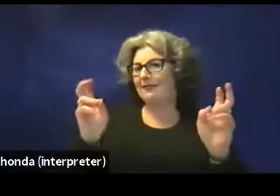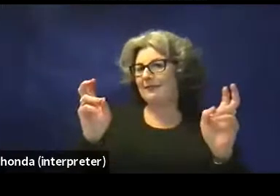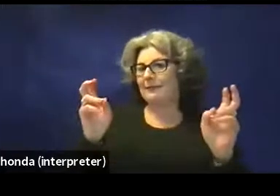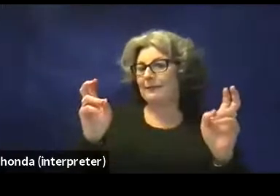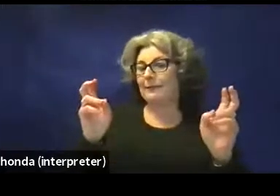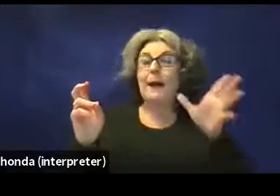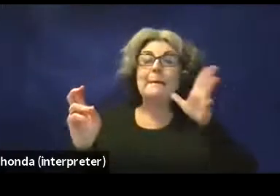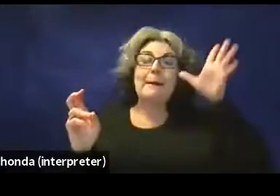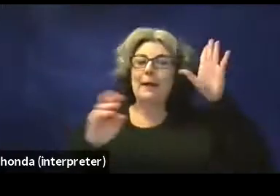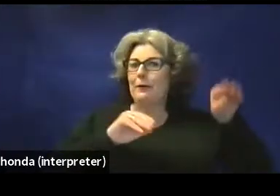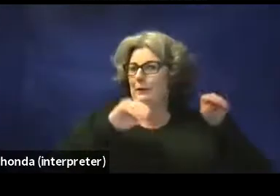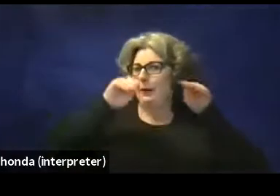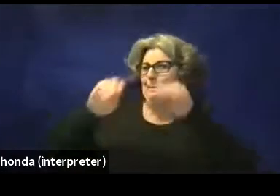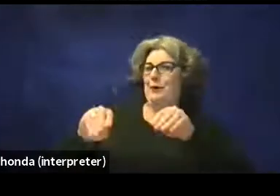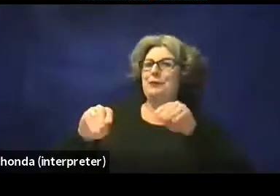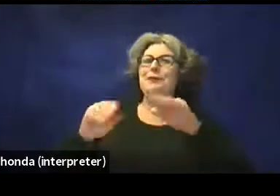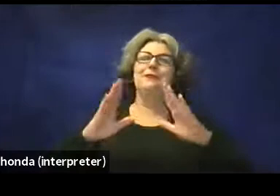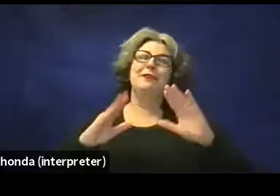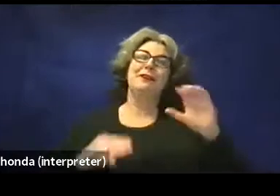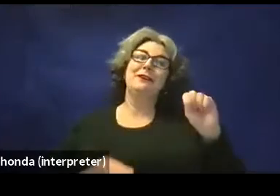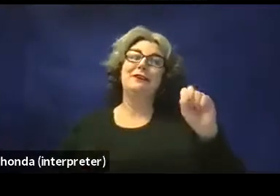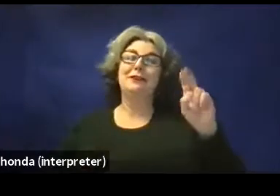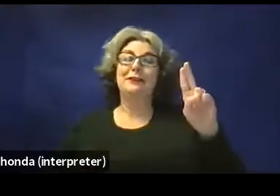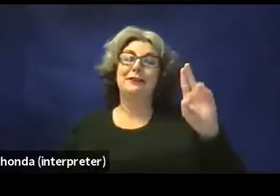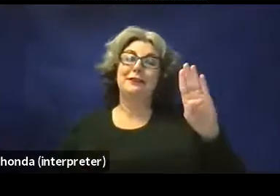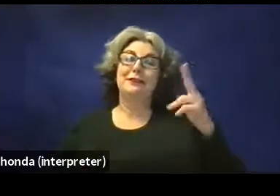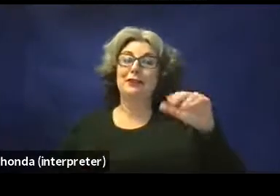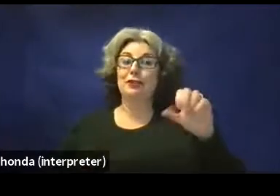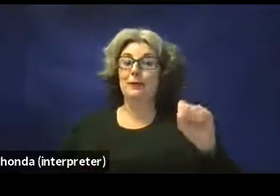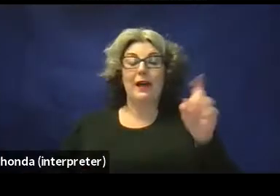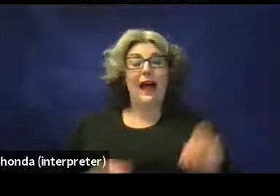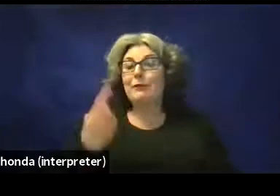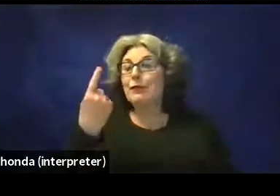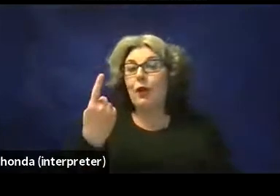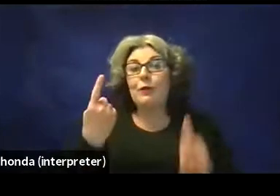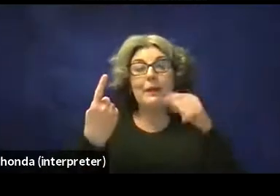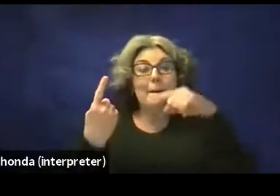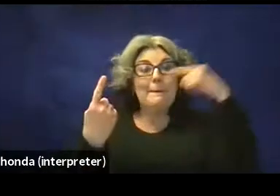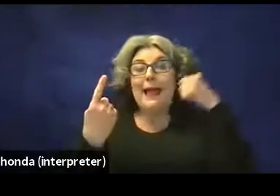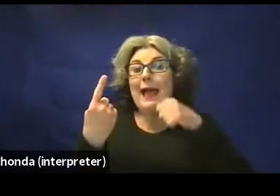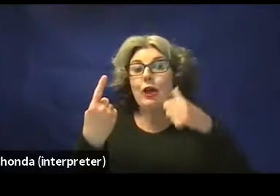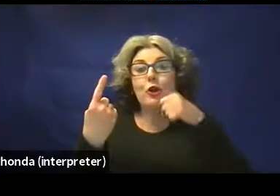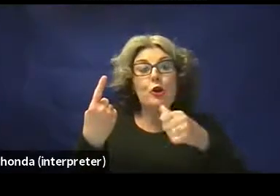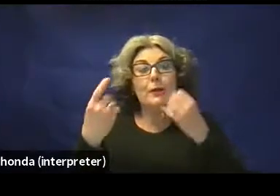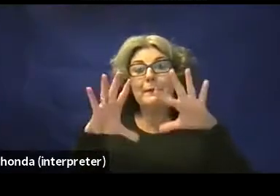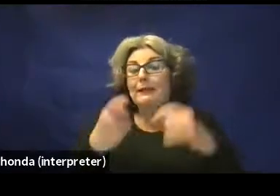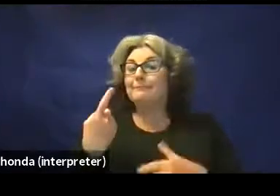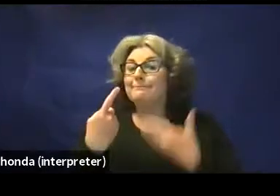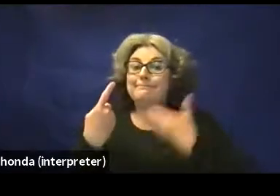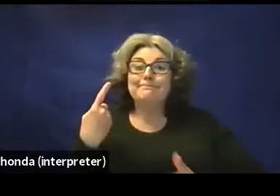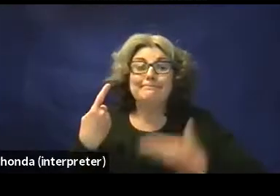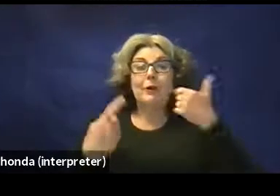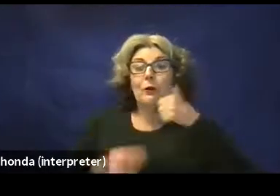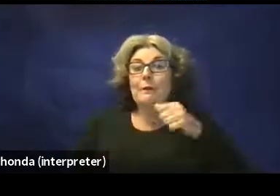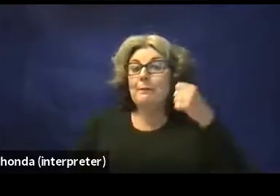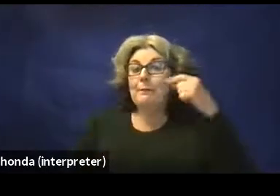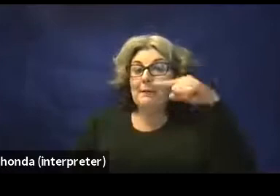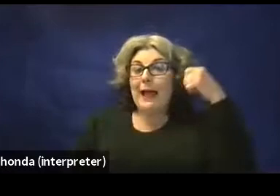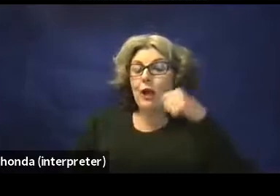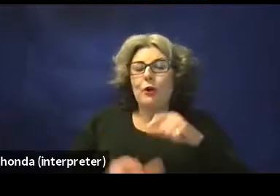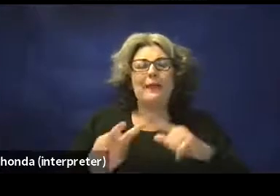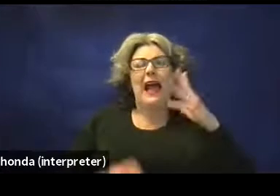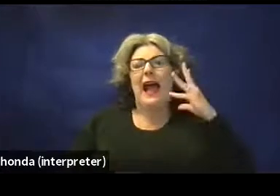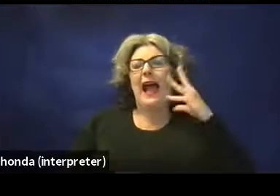parents moved to the suburbs, and I was the only Black girl in many of my classes. I